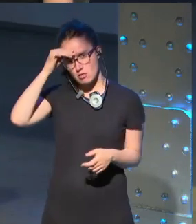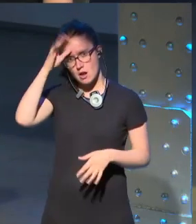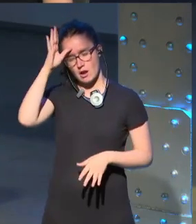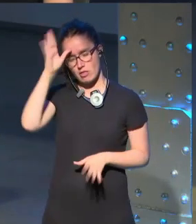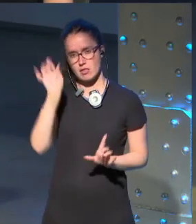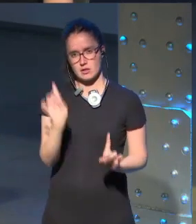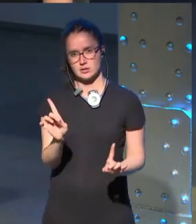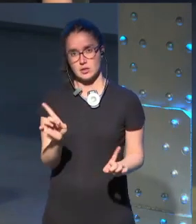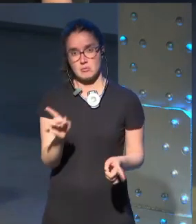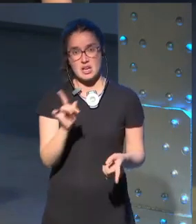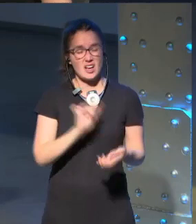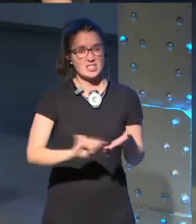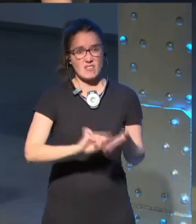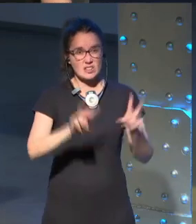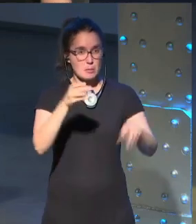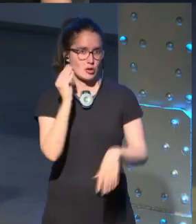people.